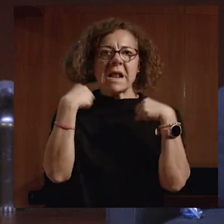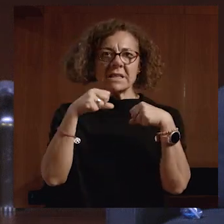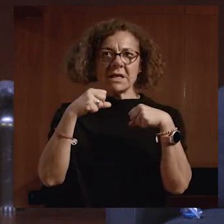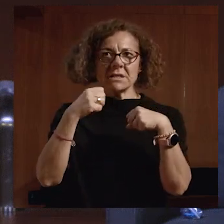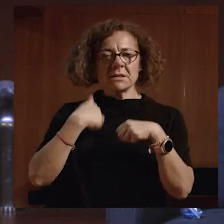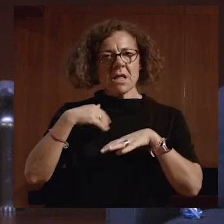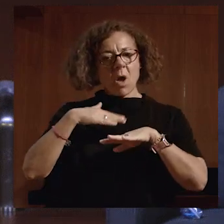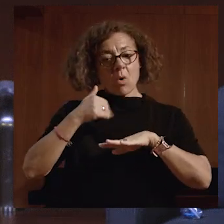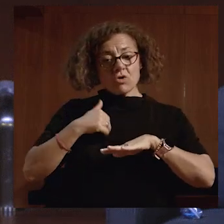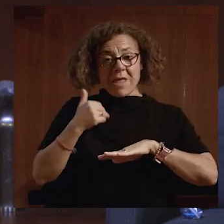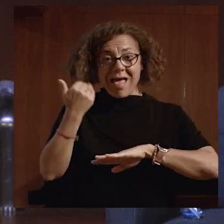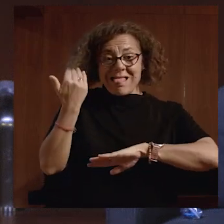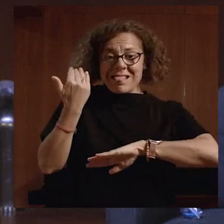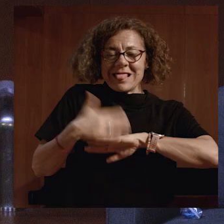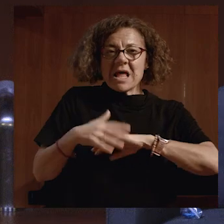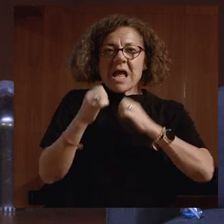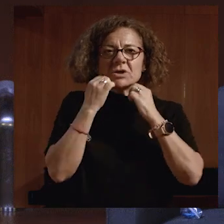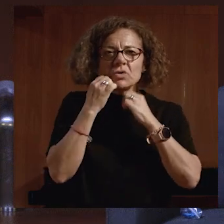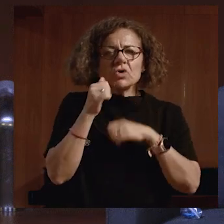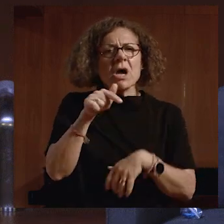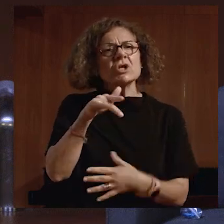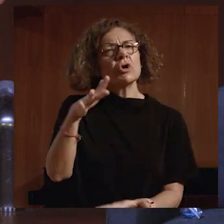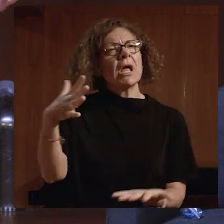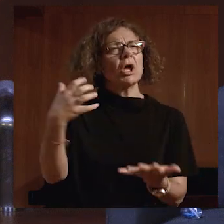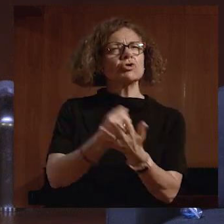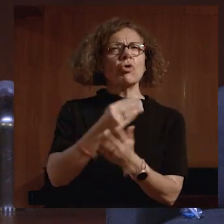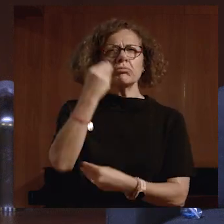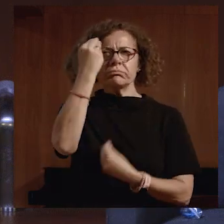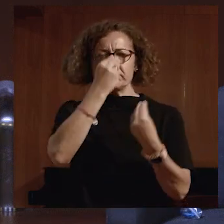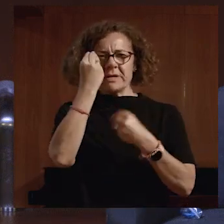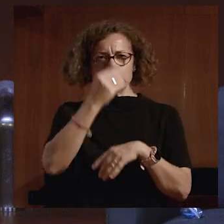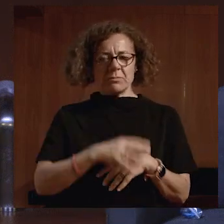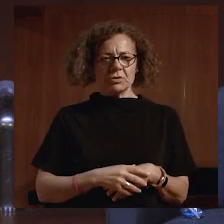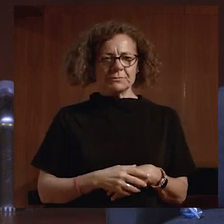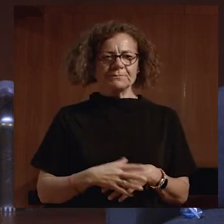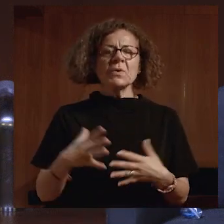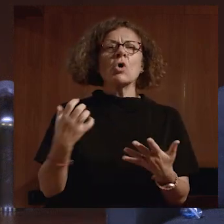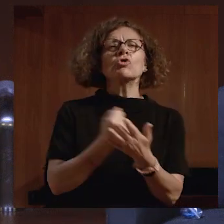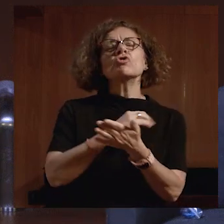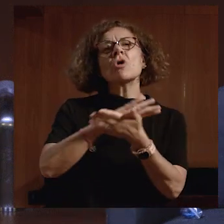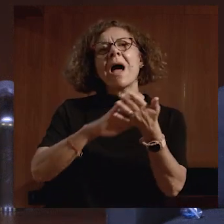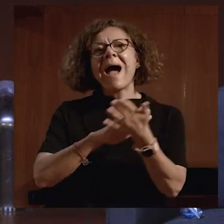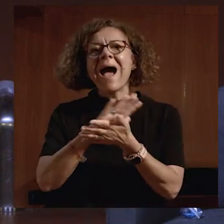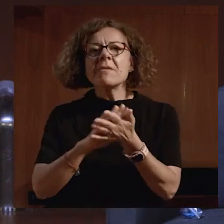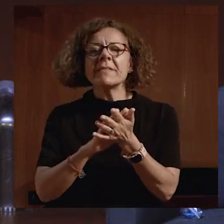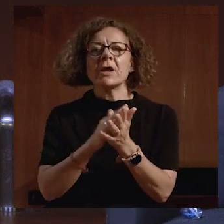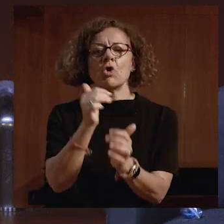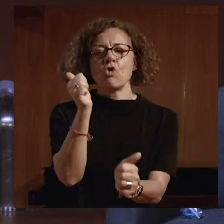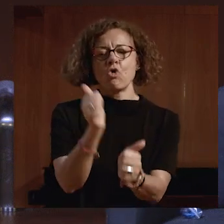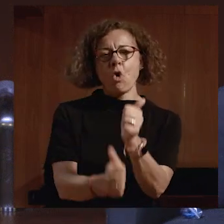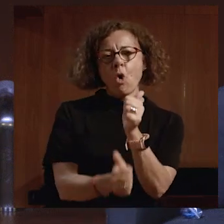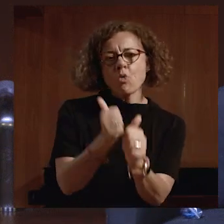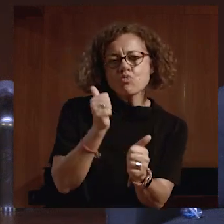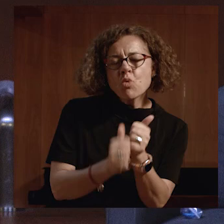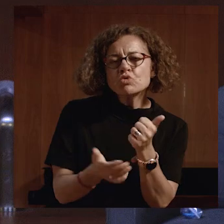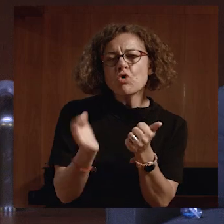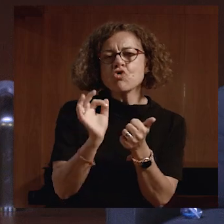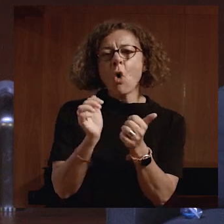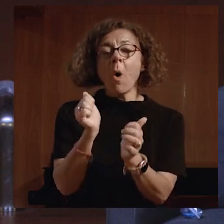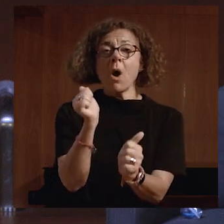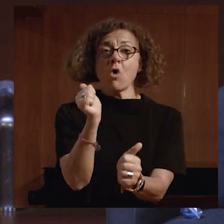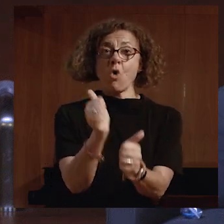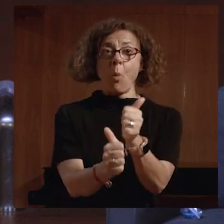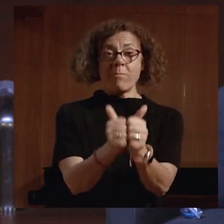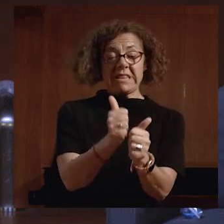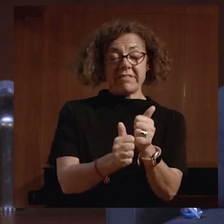starts to think about? First one that everyone talks to me about, competitions. This big word, competitions. Now, some people like